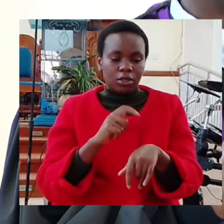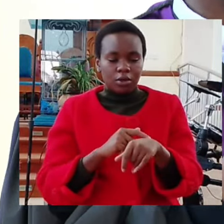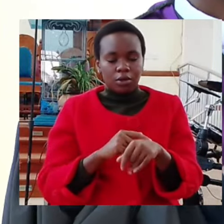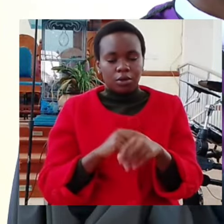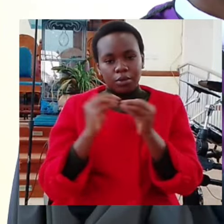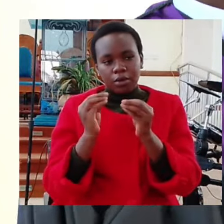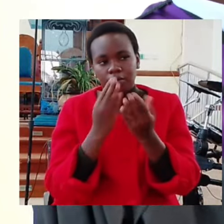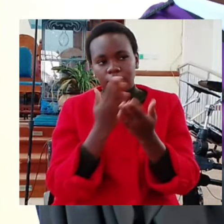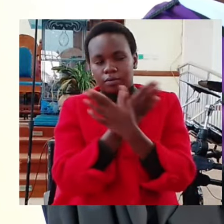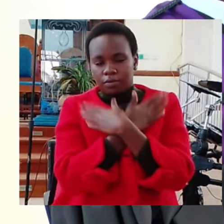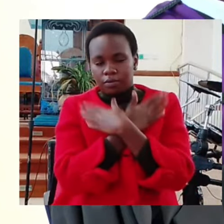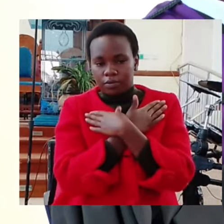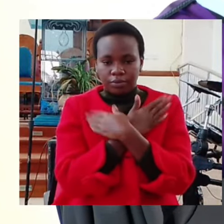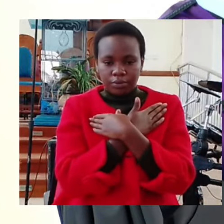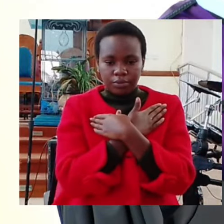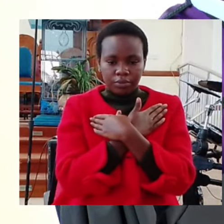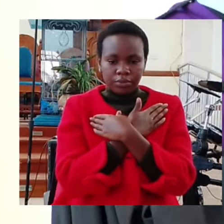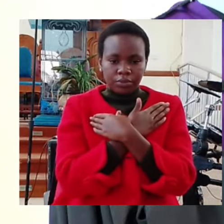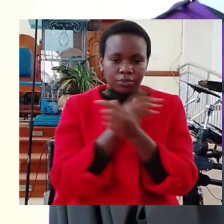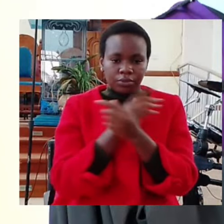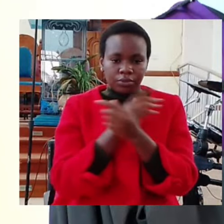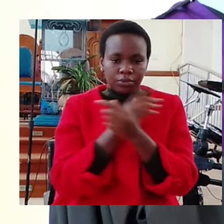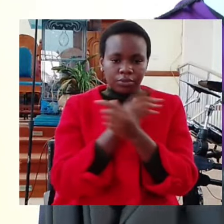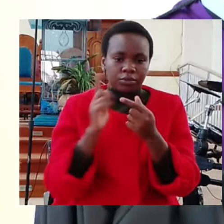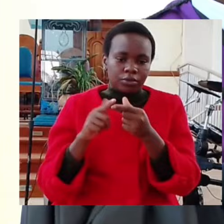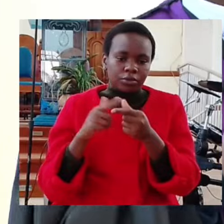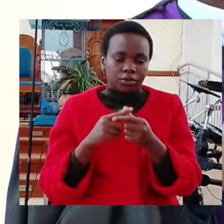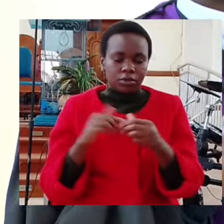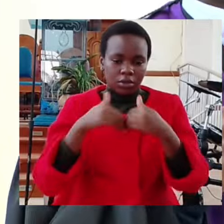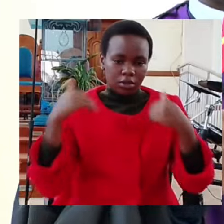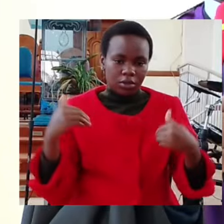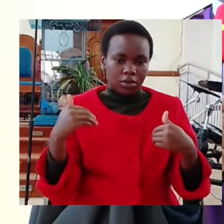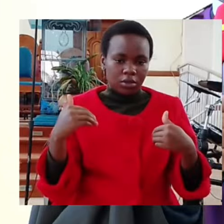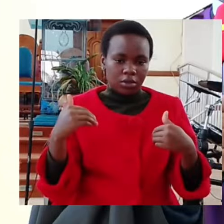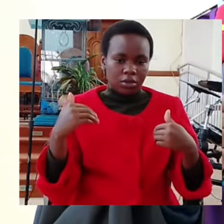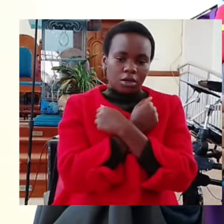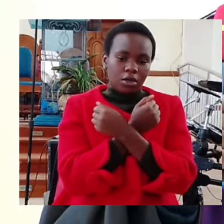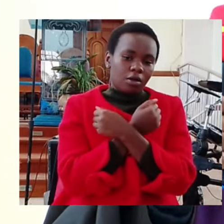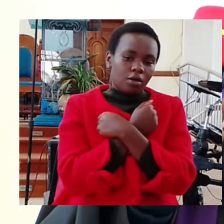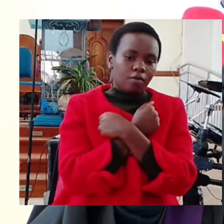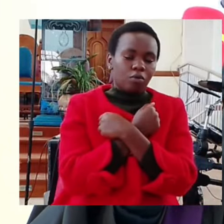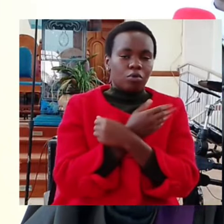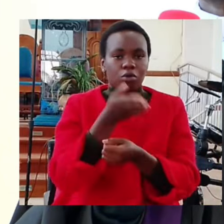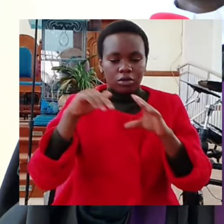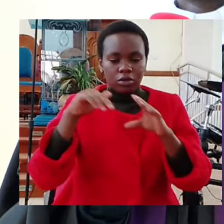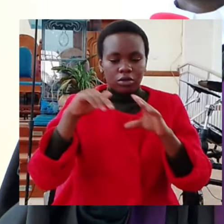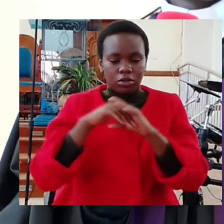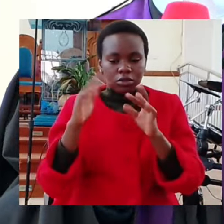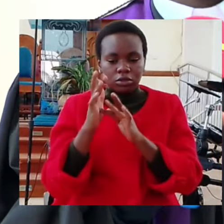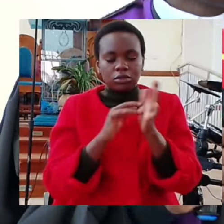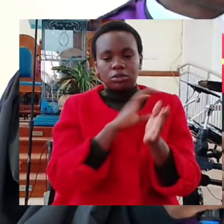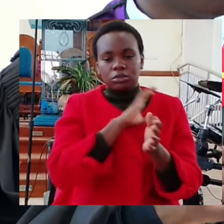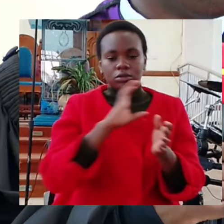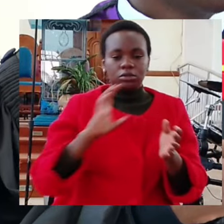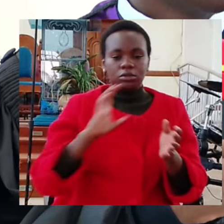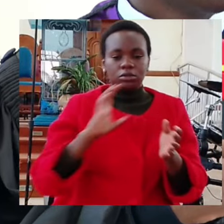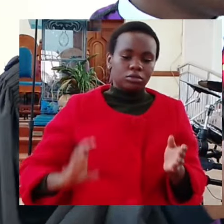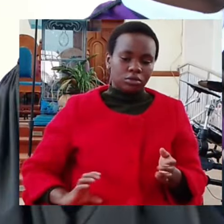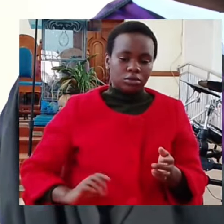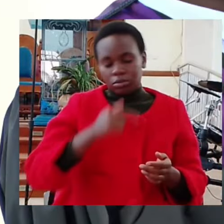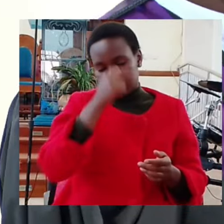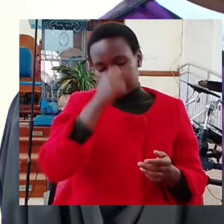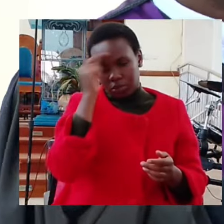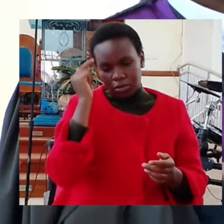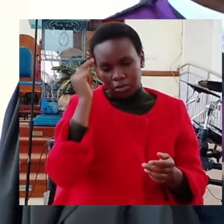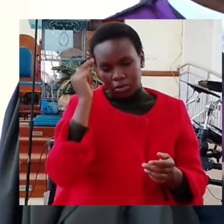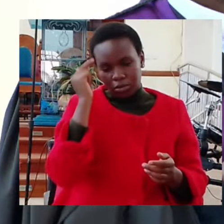waku akienda gutigithanio ni wendani na wendani wa ngai ucio wethaini wa Jesu tondu wa murimu tondu